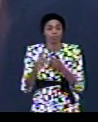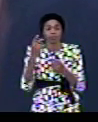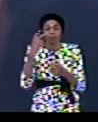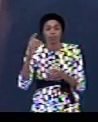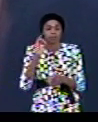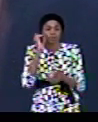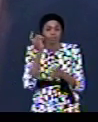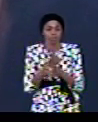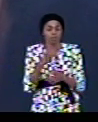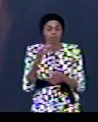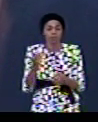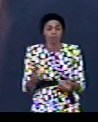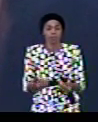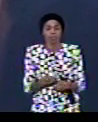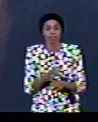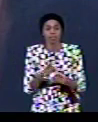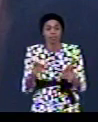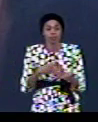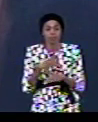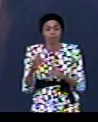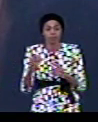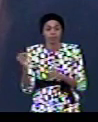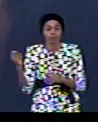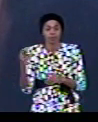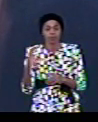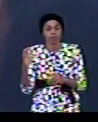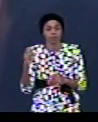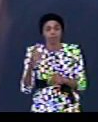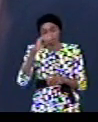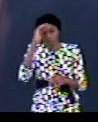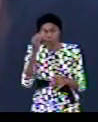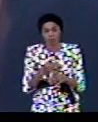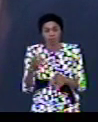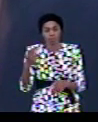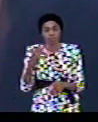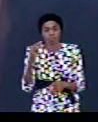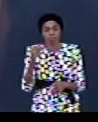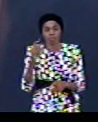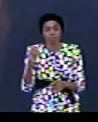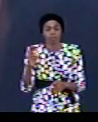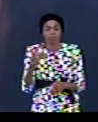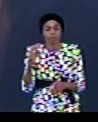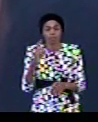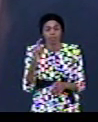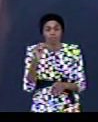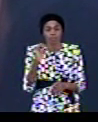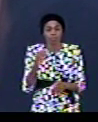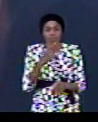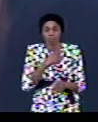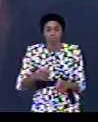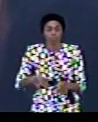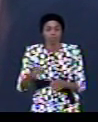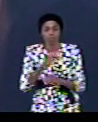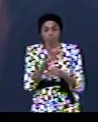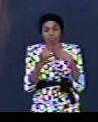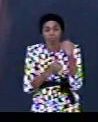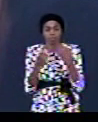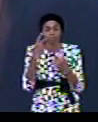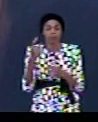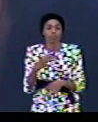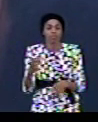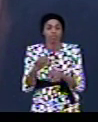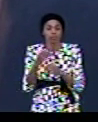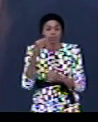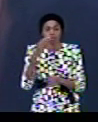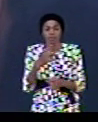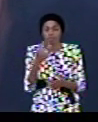daughters of the land. And when Shechem the son of Hamor the Hivite, prince of the country, saw her, he took her, and